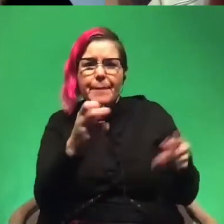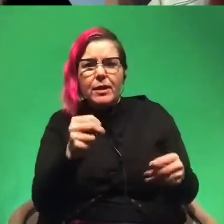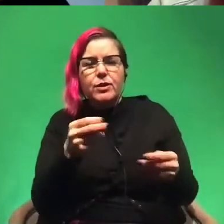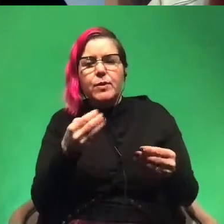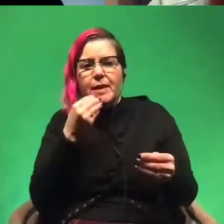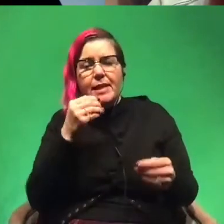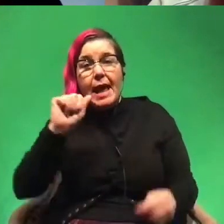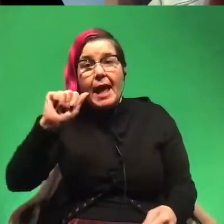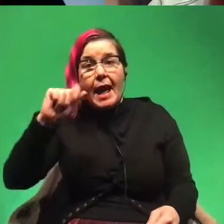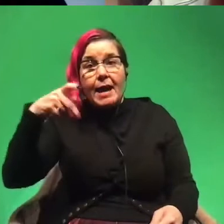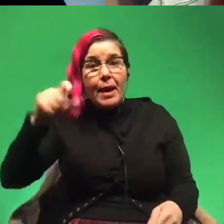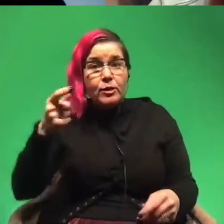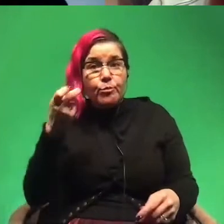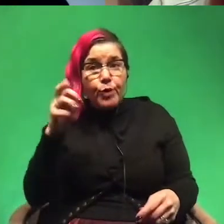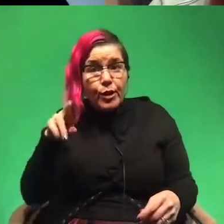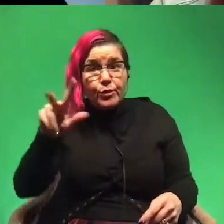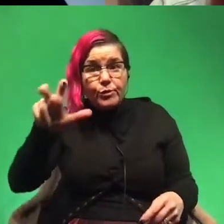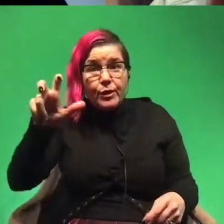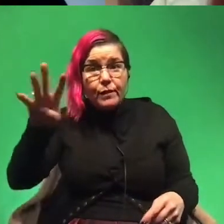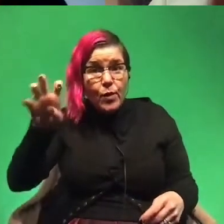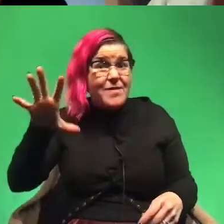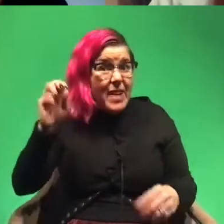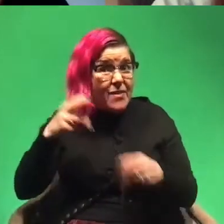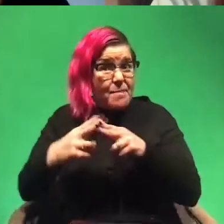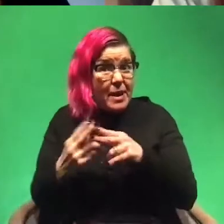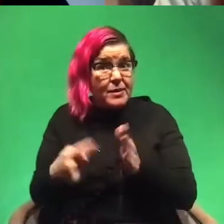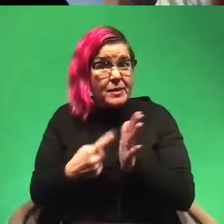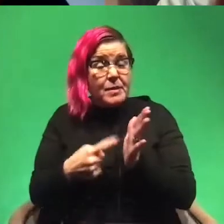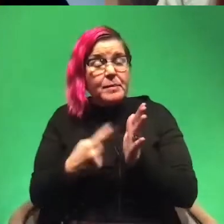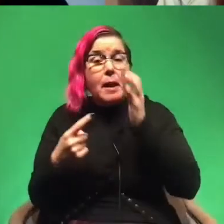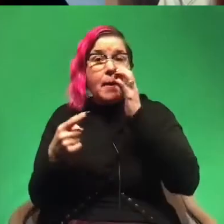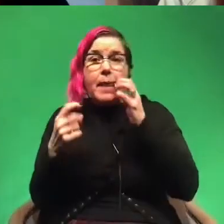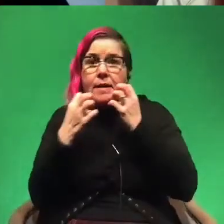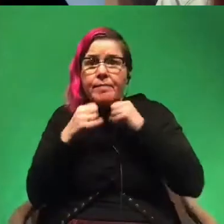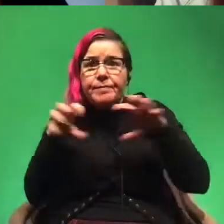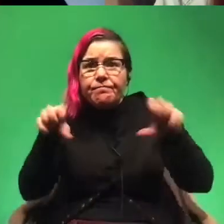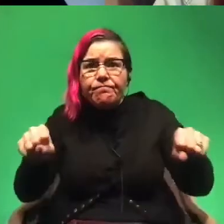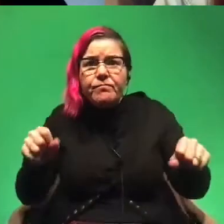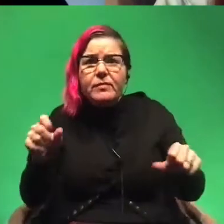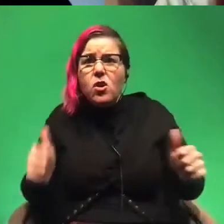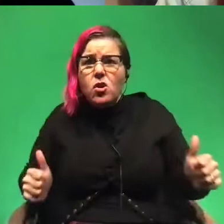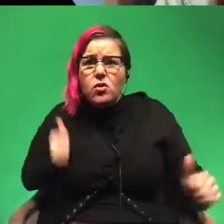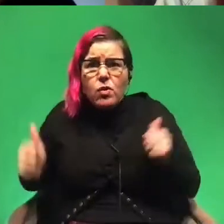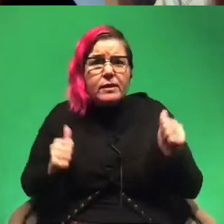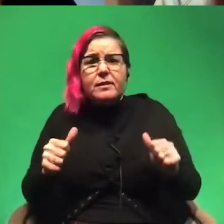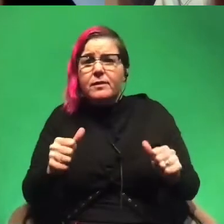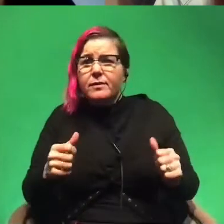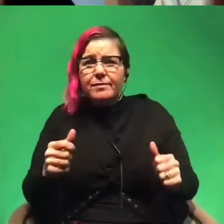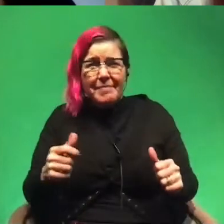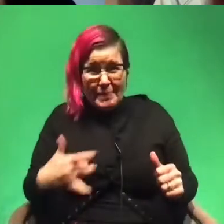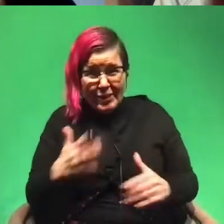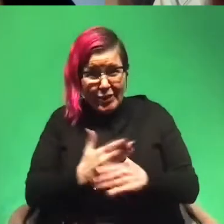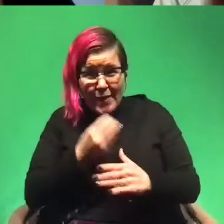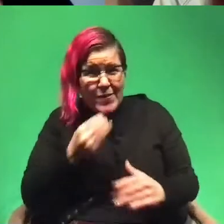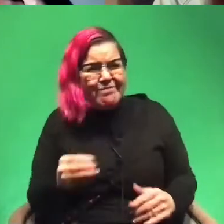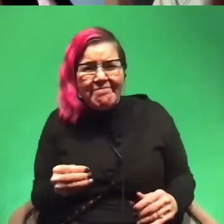apex predators. They're, you know, 300, 400, 500 pounds. They're territorial. They are aggressive. They don't always share food well. And so when you're